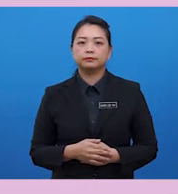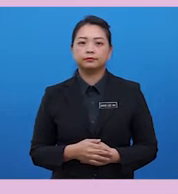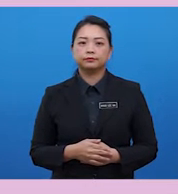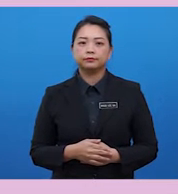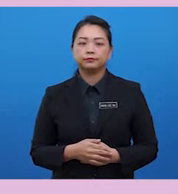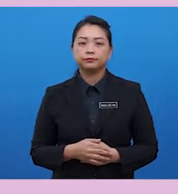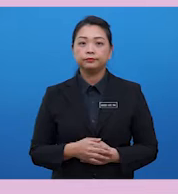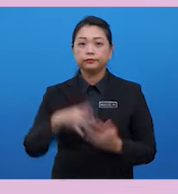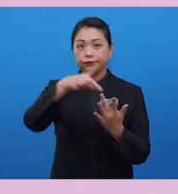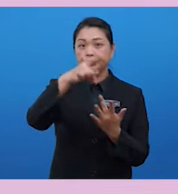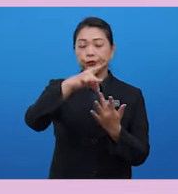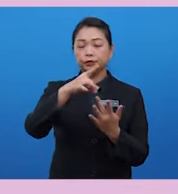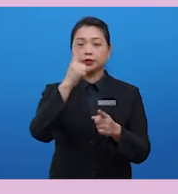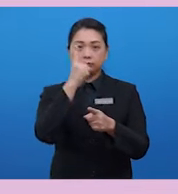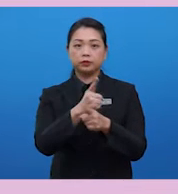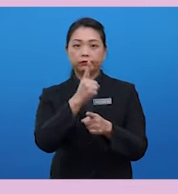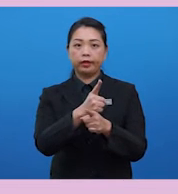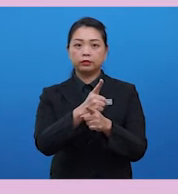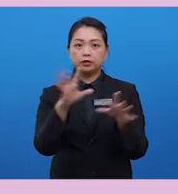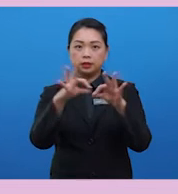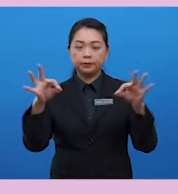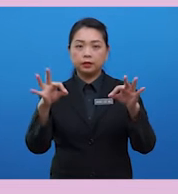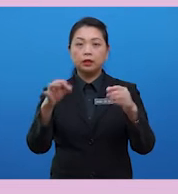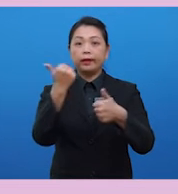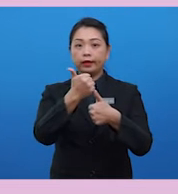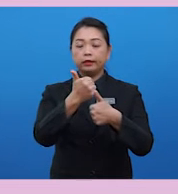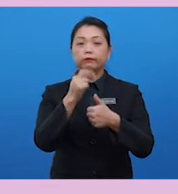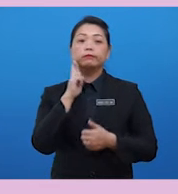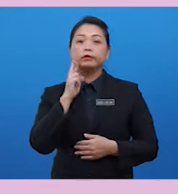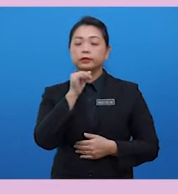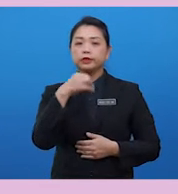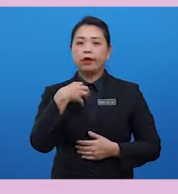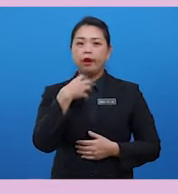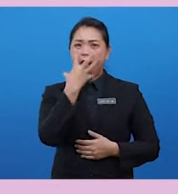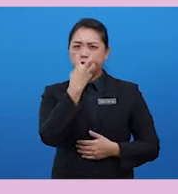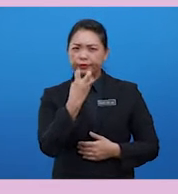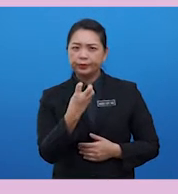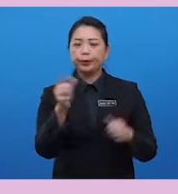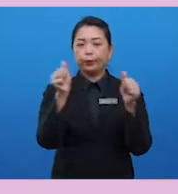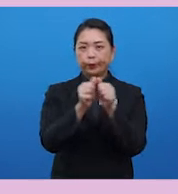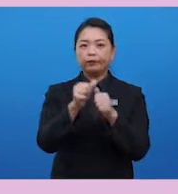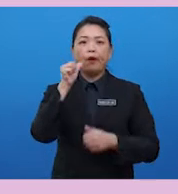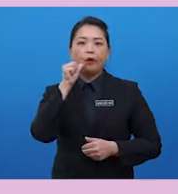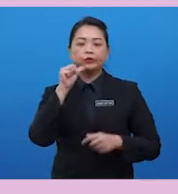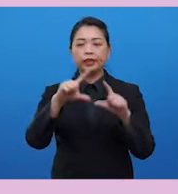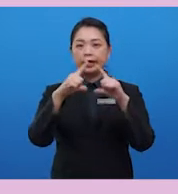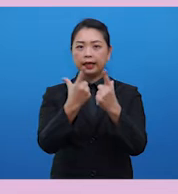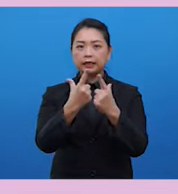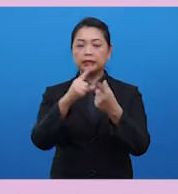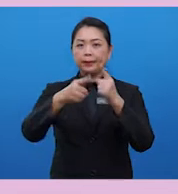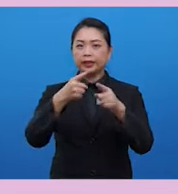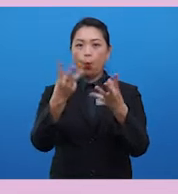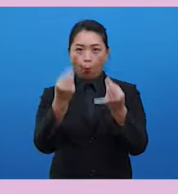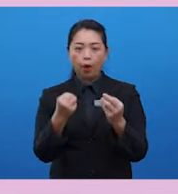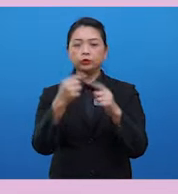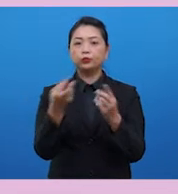Question 7. Choose the correct statement. Is it A, Ross is angry with Audrey's classmates and wants to